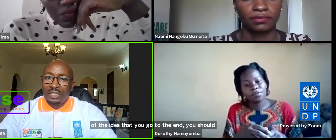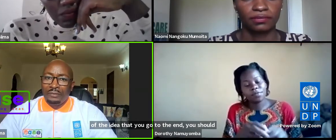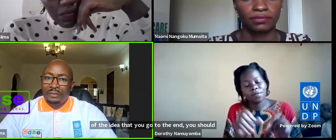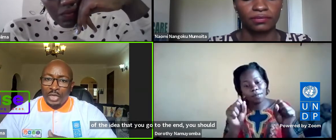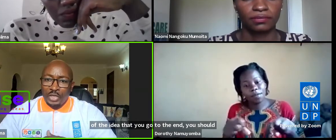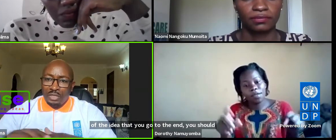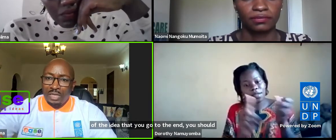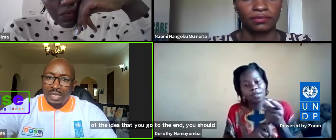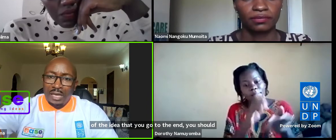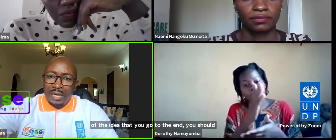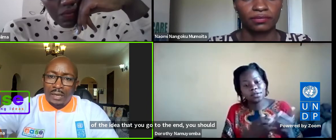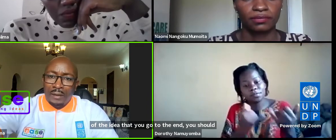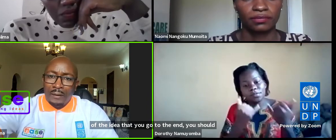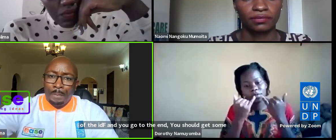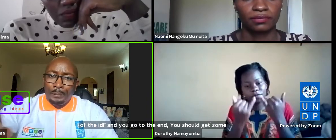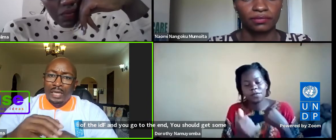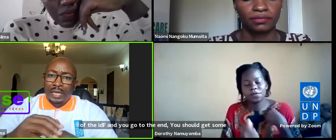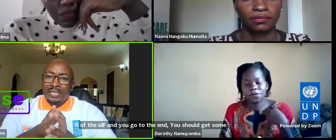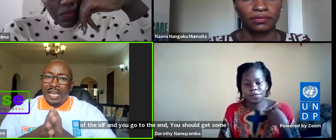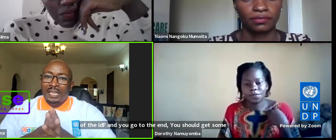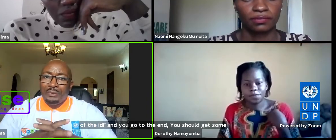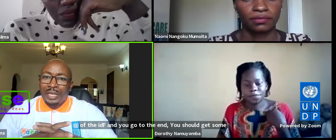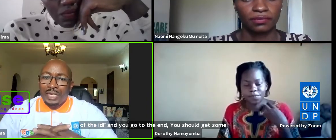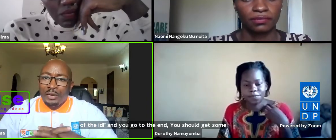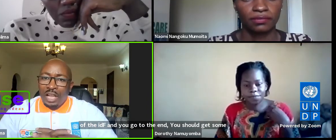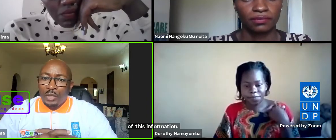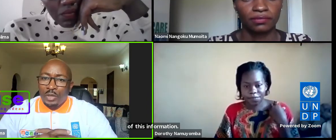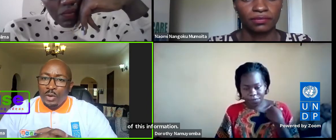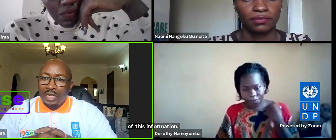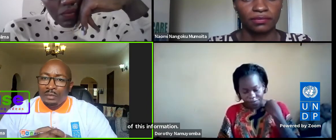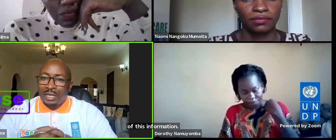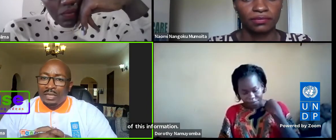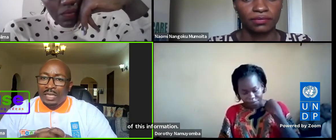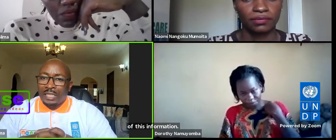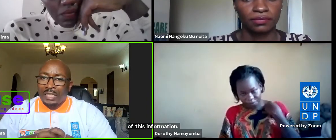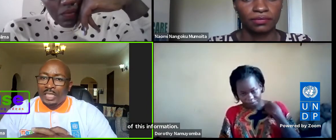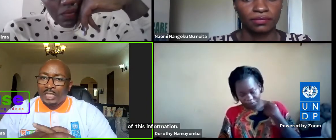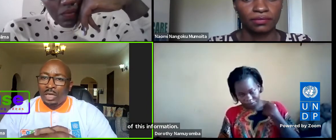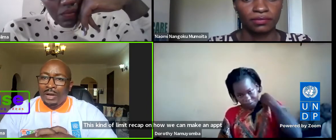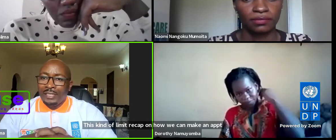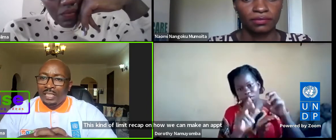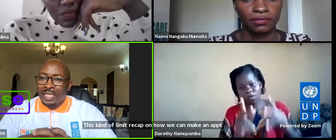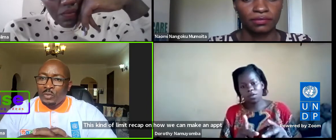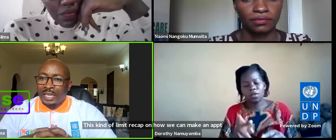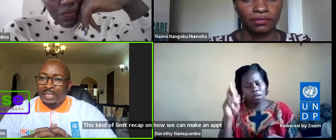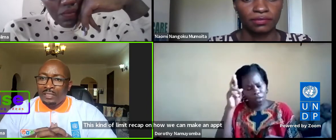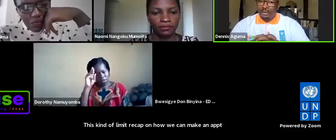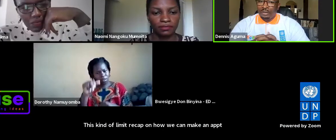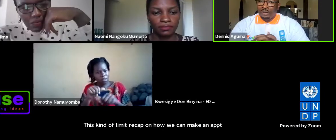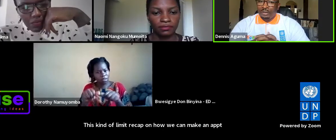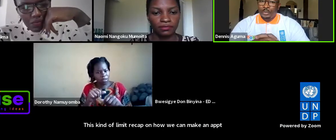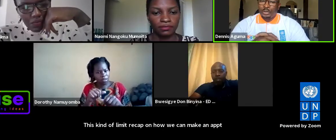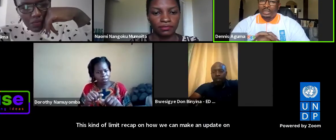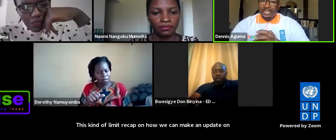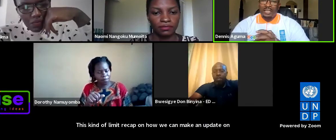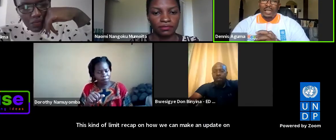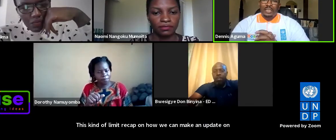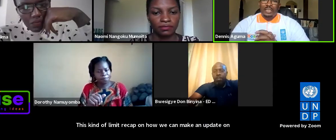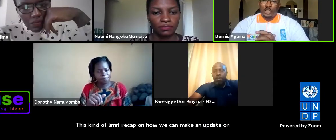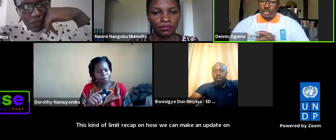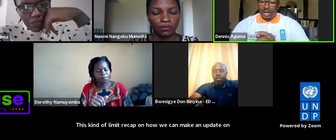of this information. NASE, kindly make a recap on how we can make an update on our ideas. Once again, thank you for the opportunity.